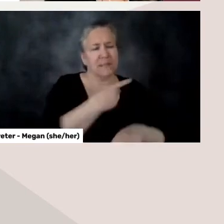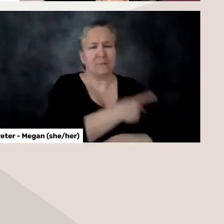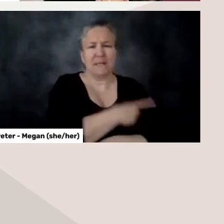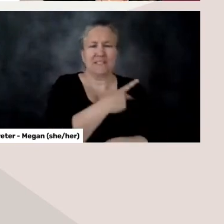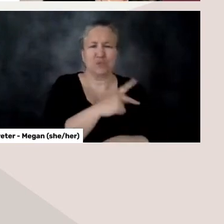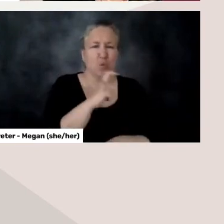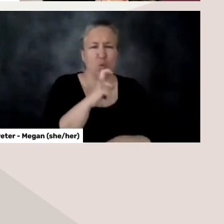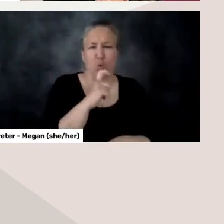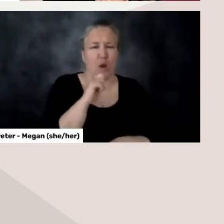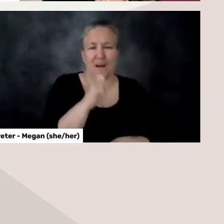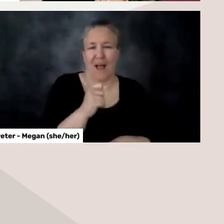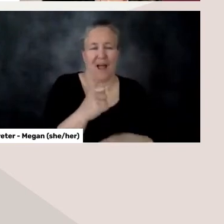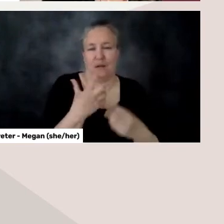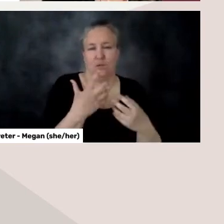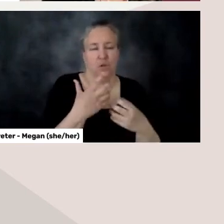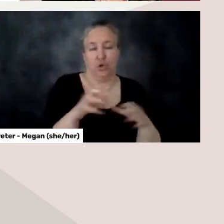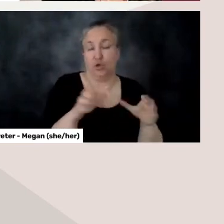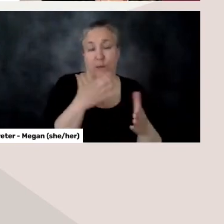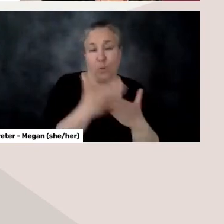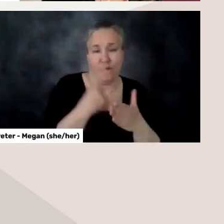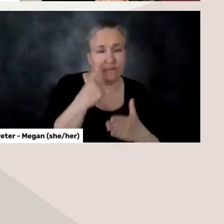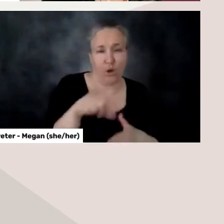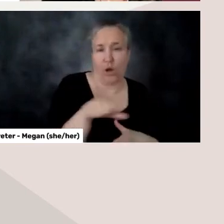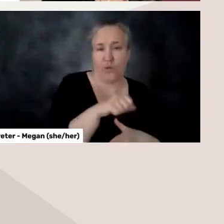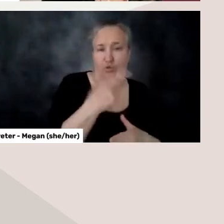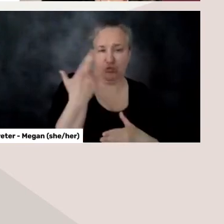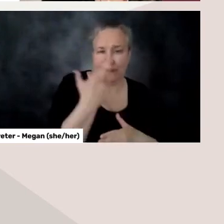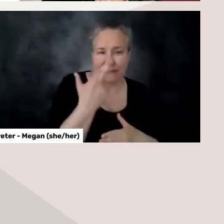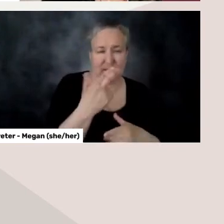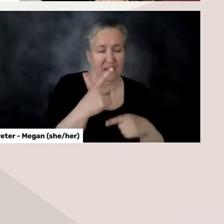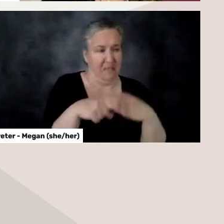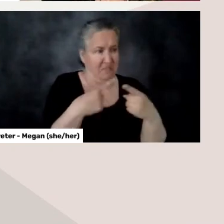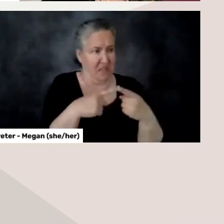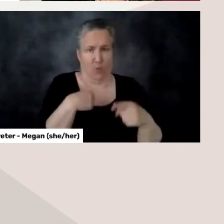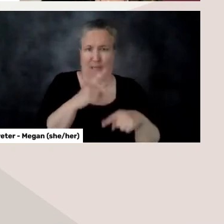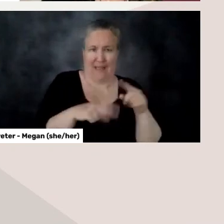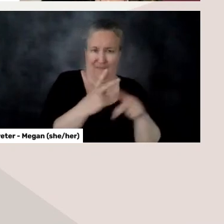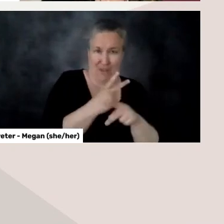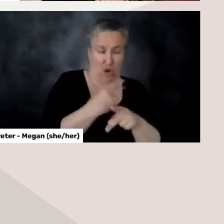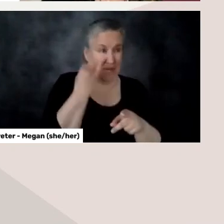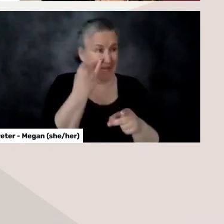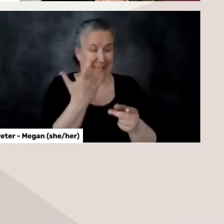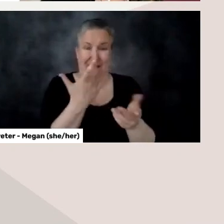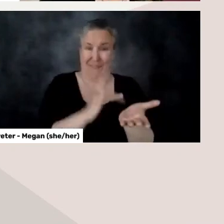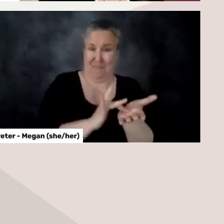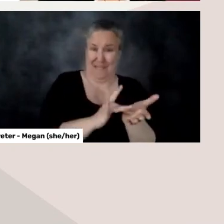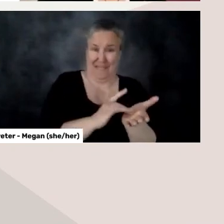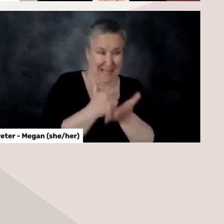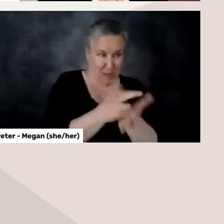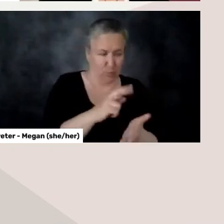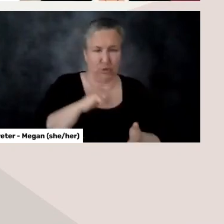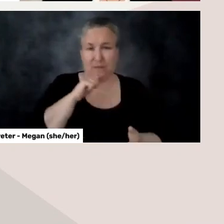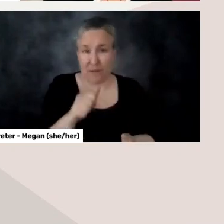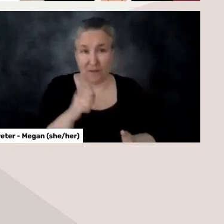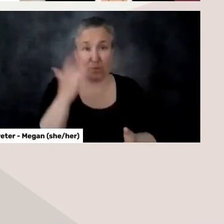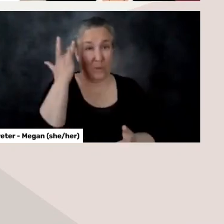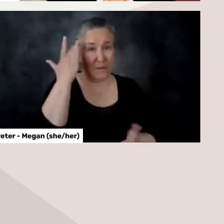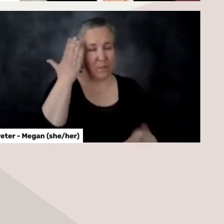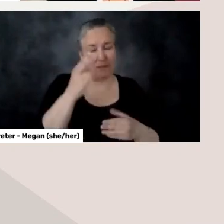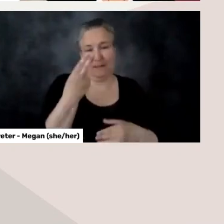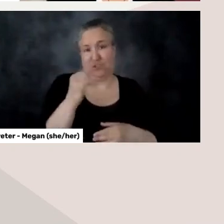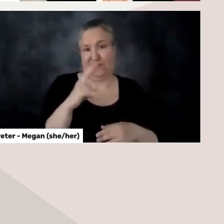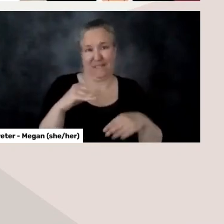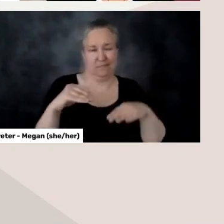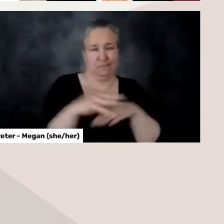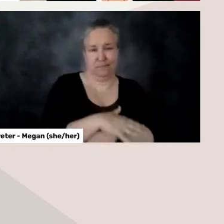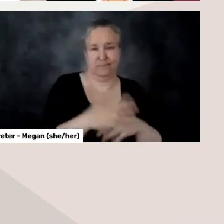doing well for other reasons and then not knowing if this drug is working for their breast cancer because they may be getting sick from HIV. That